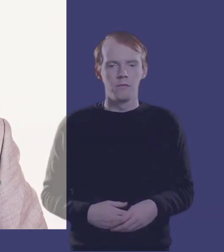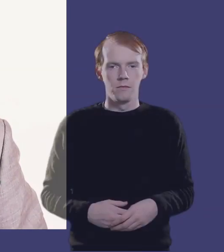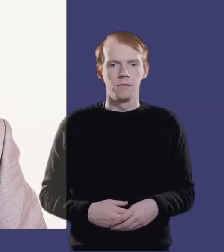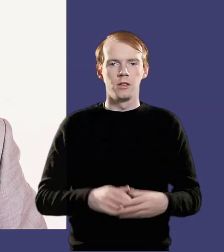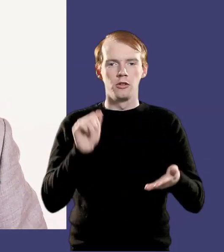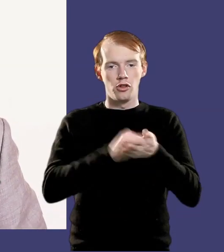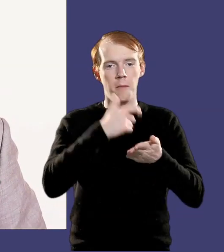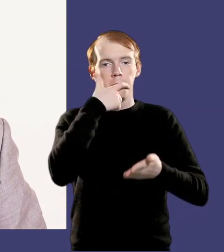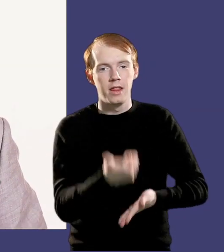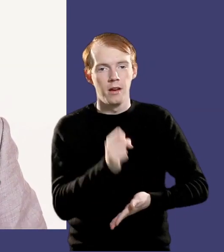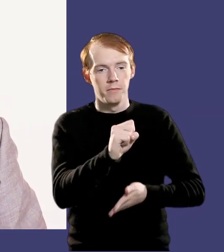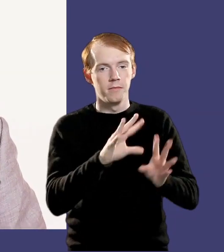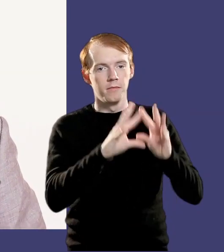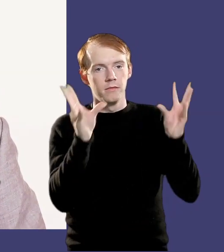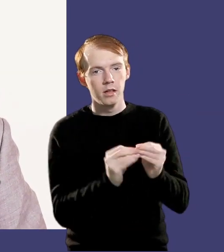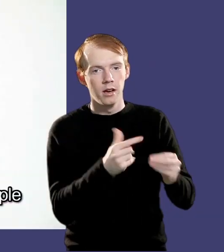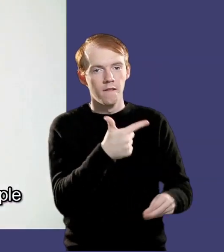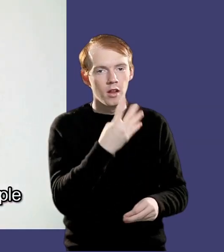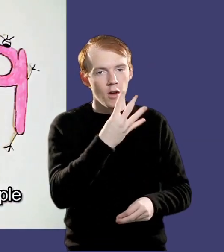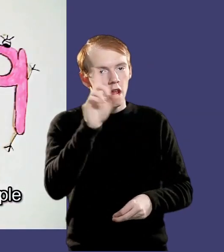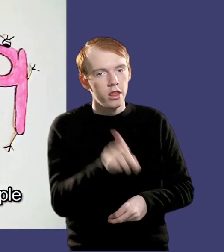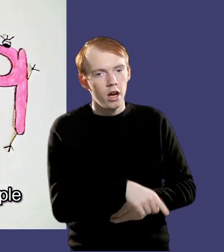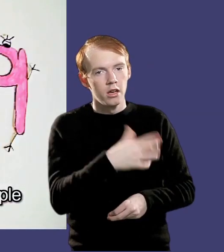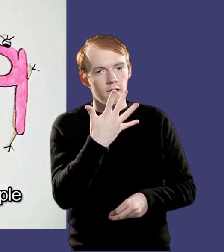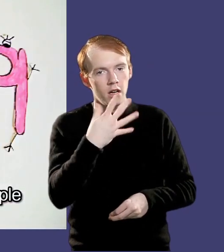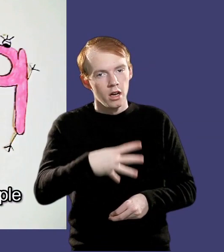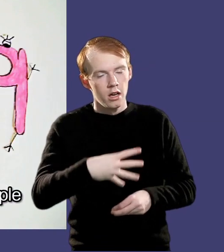The main result of a right blether was a vote where